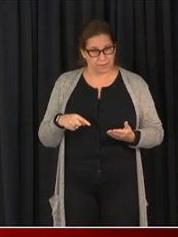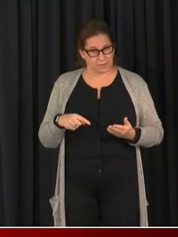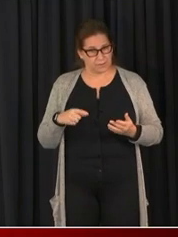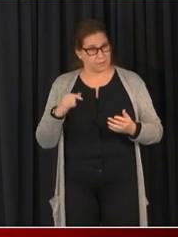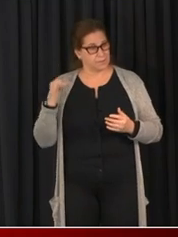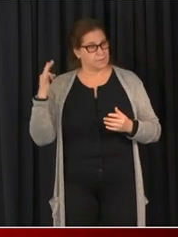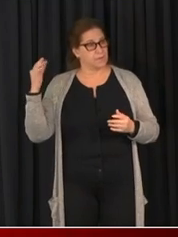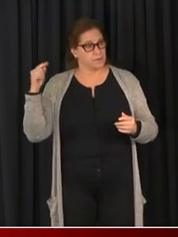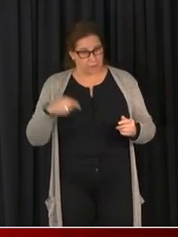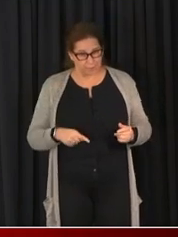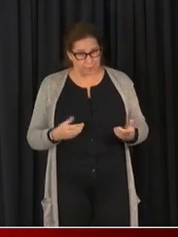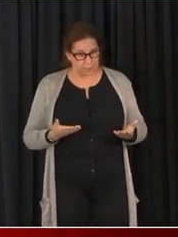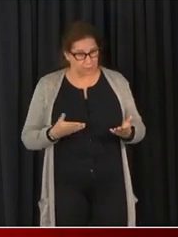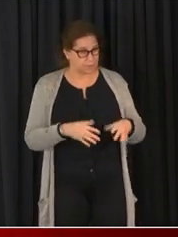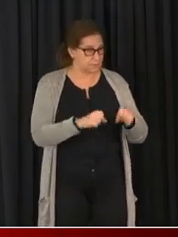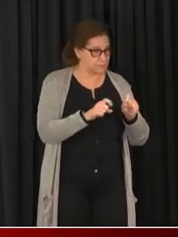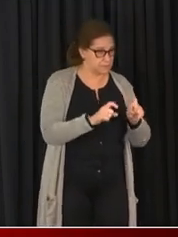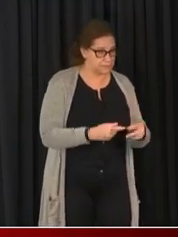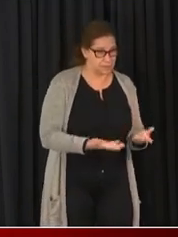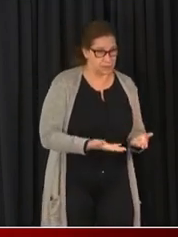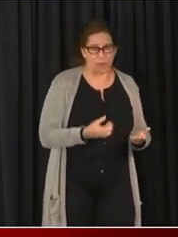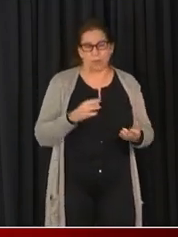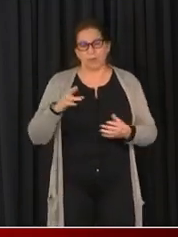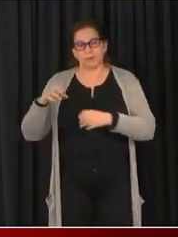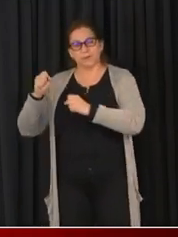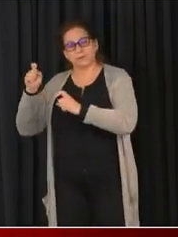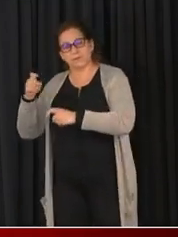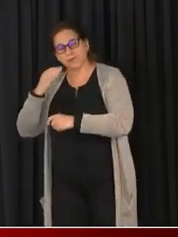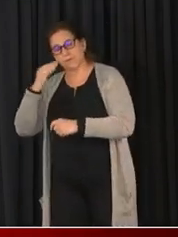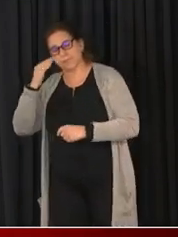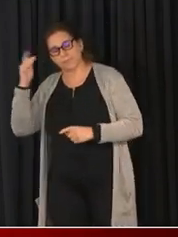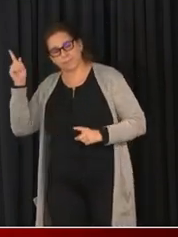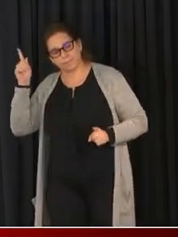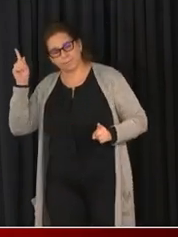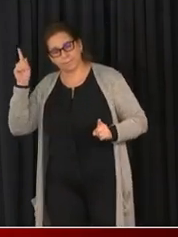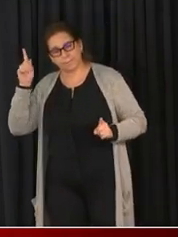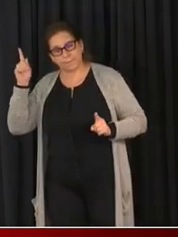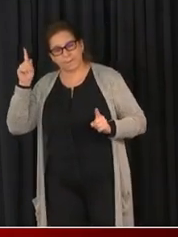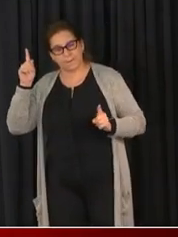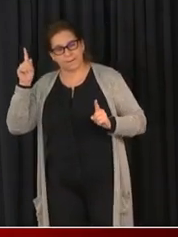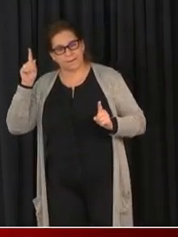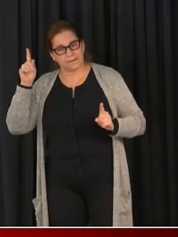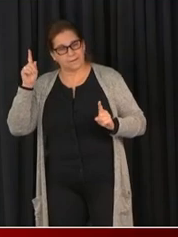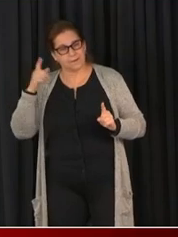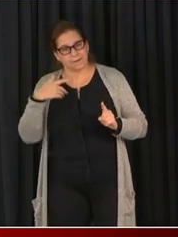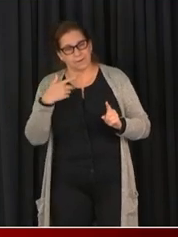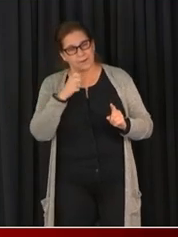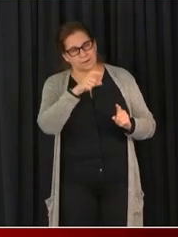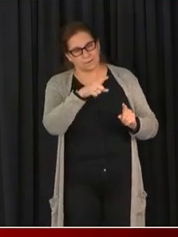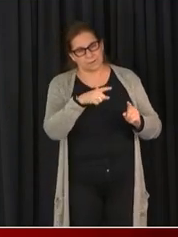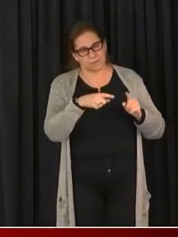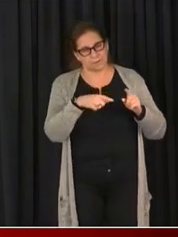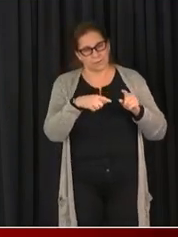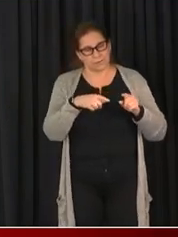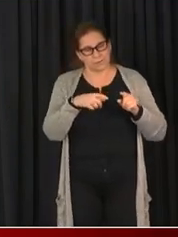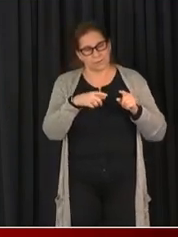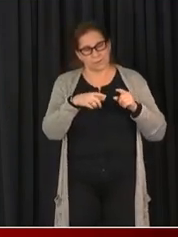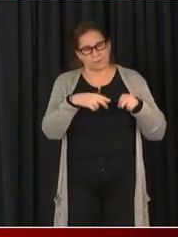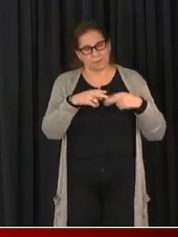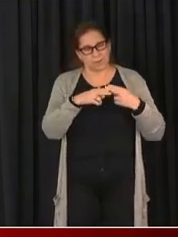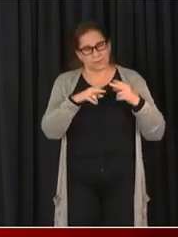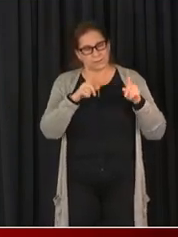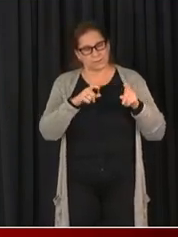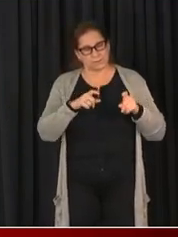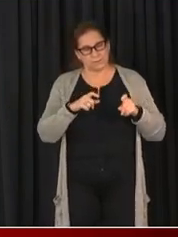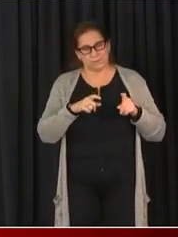get here, can they, go to public events, or they have to stay? We've asked them two things. We've asked them to be tested before they